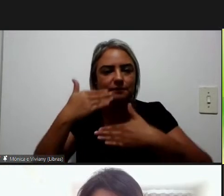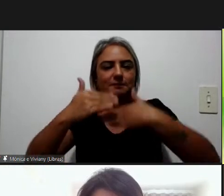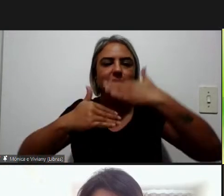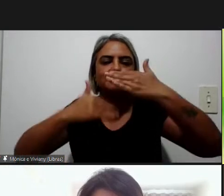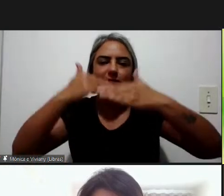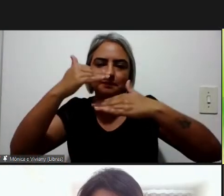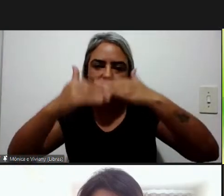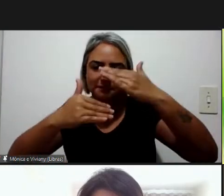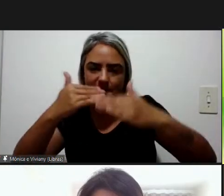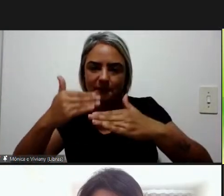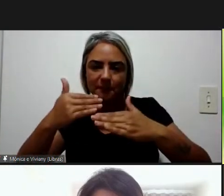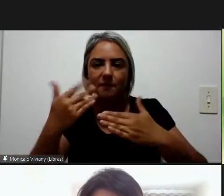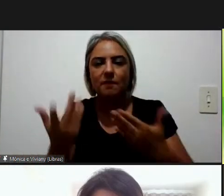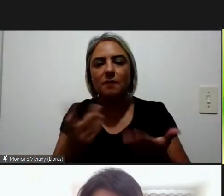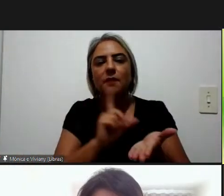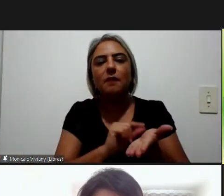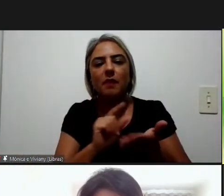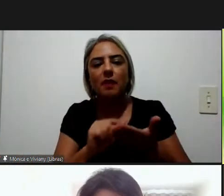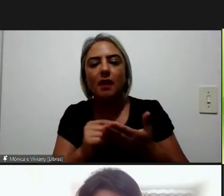we related